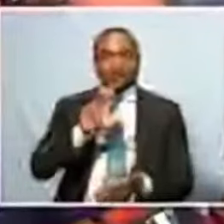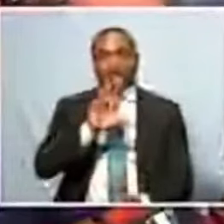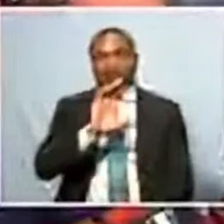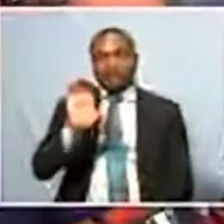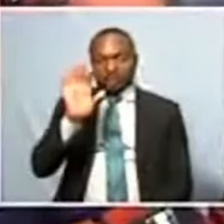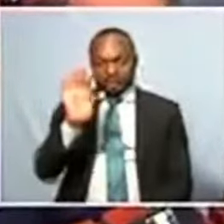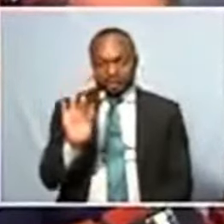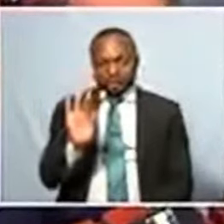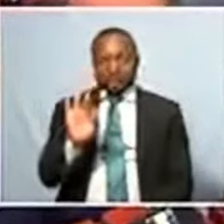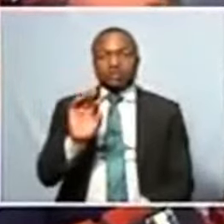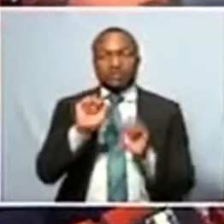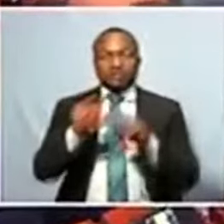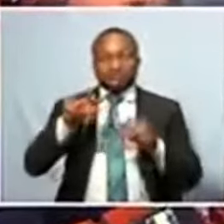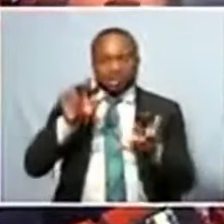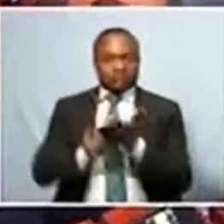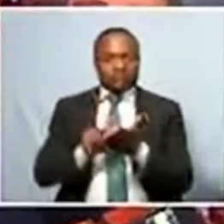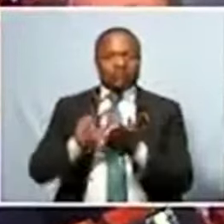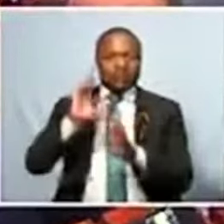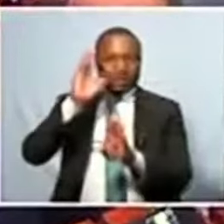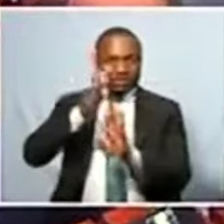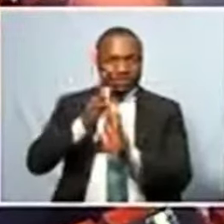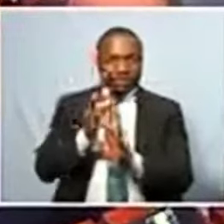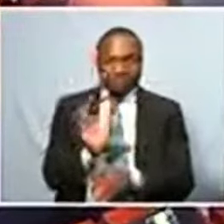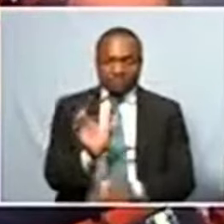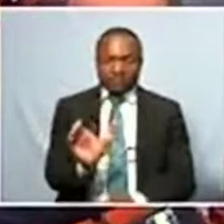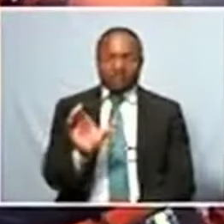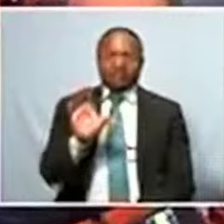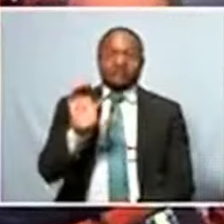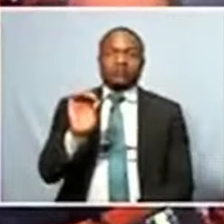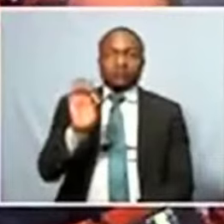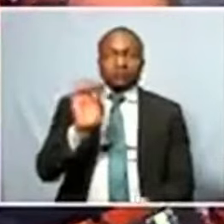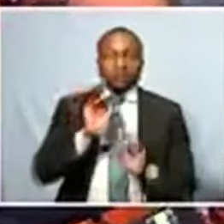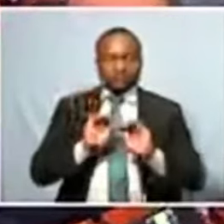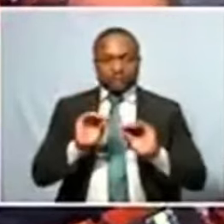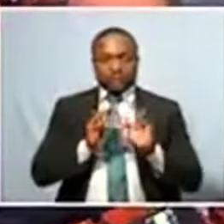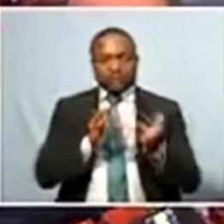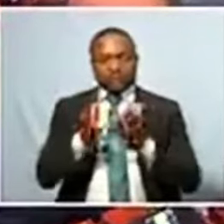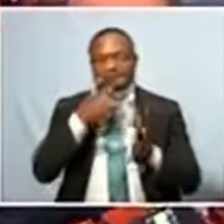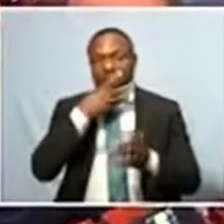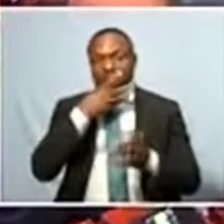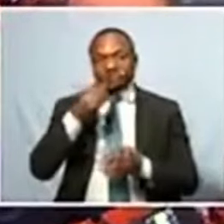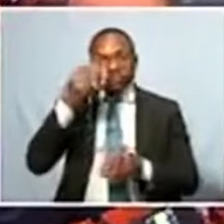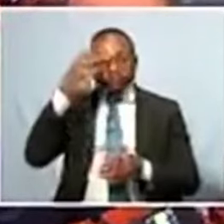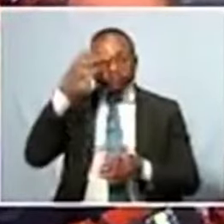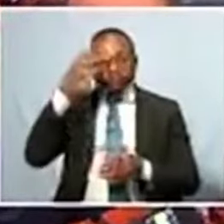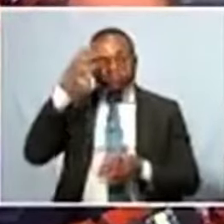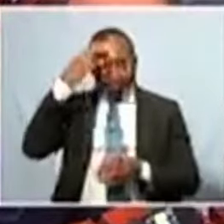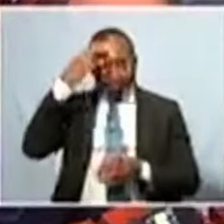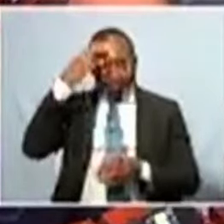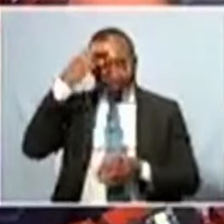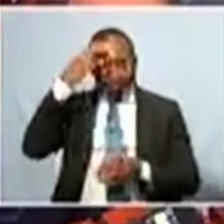22,868,309 be approved in respect of Head 09, Teaching Service Commission, Office of the President,